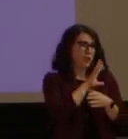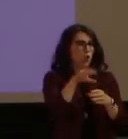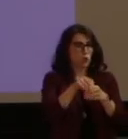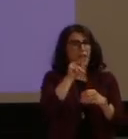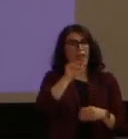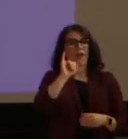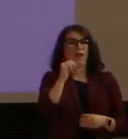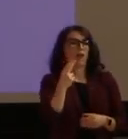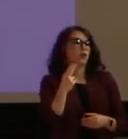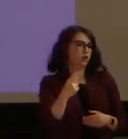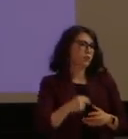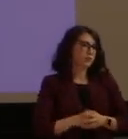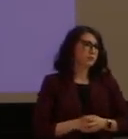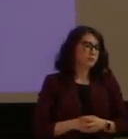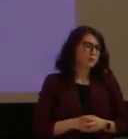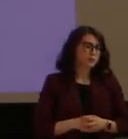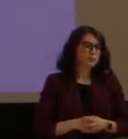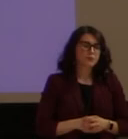NIH.